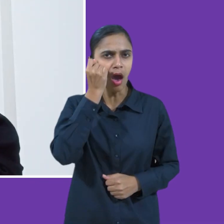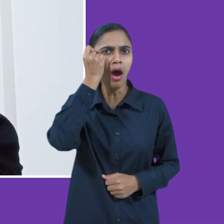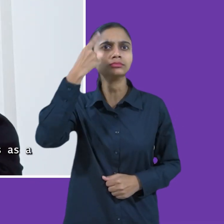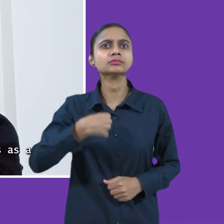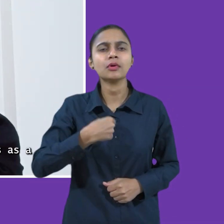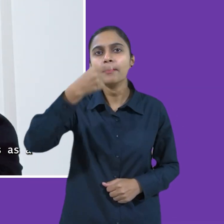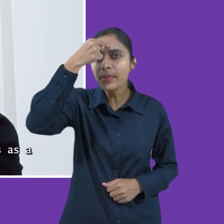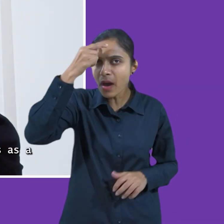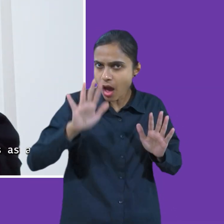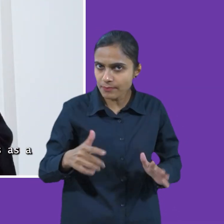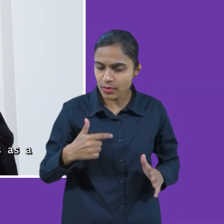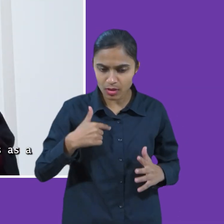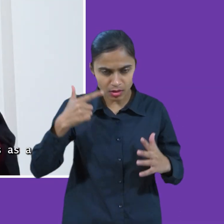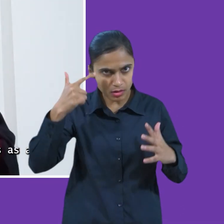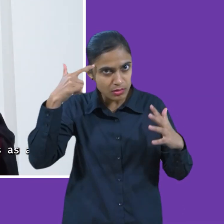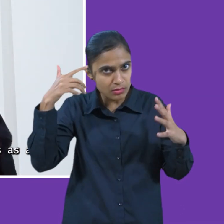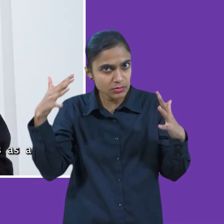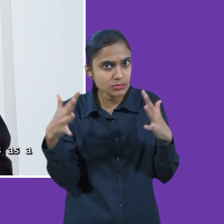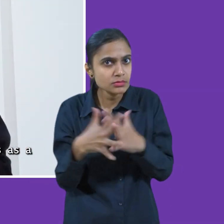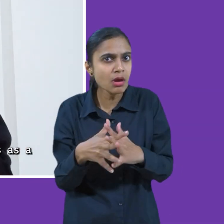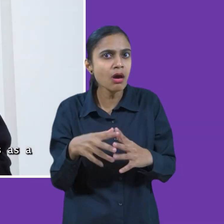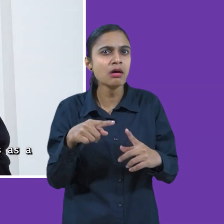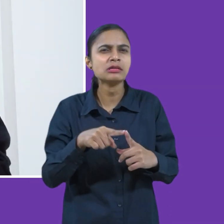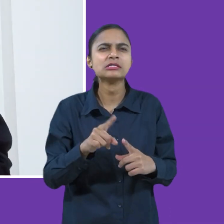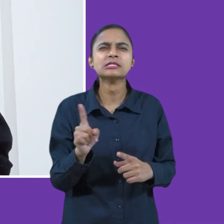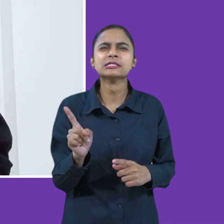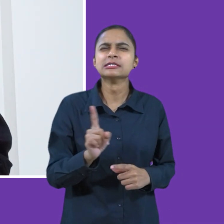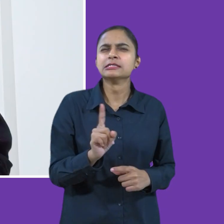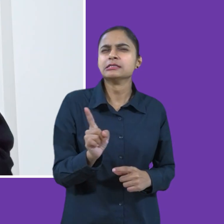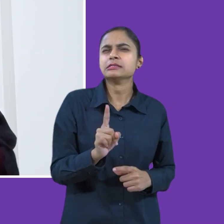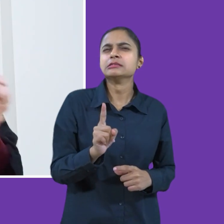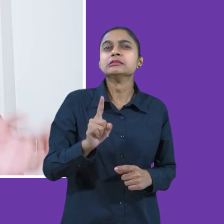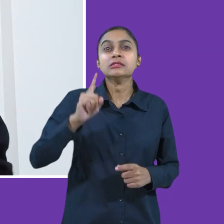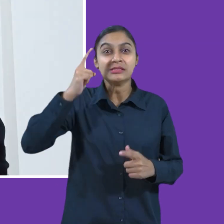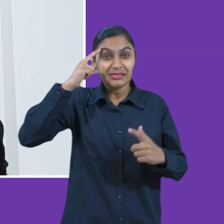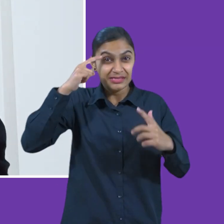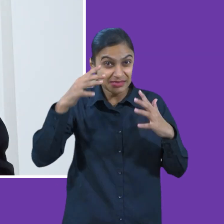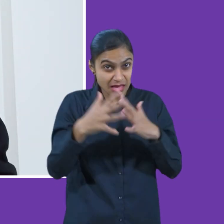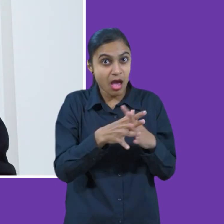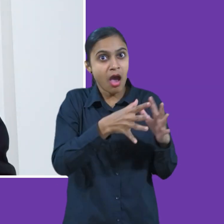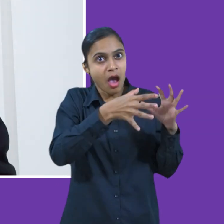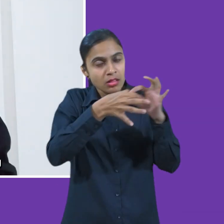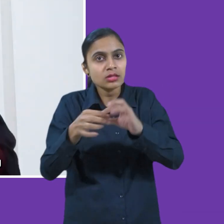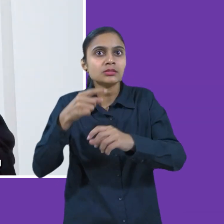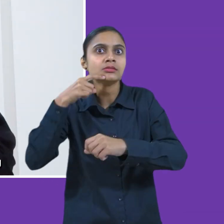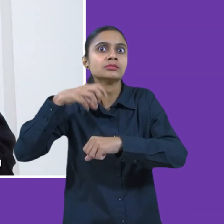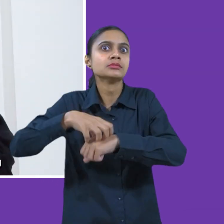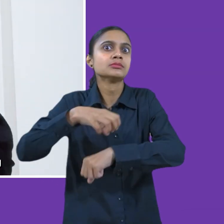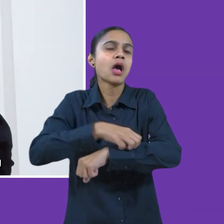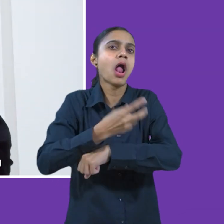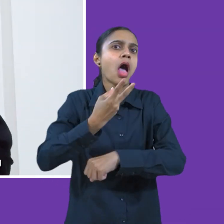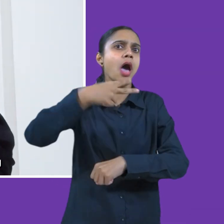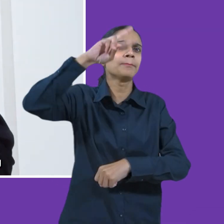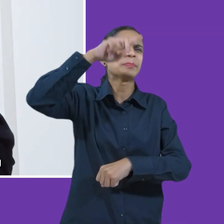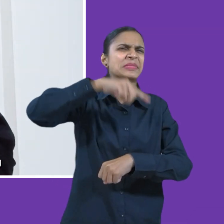I noticed that like I've already witnessed spreading of patches as a child, and I didn't want it to repeat unnecessarily. I know that I'm